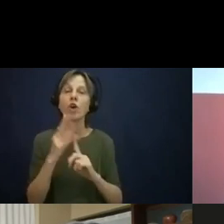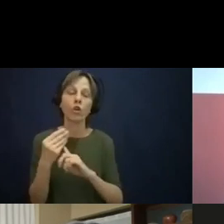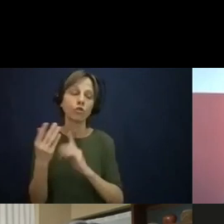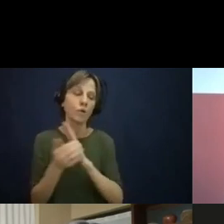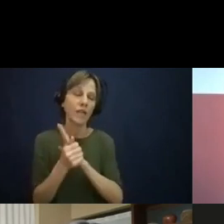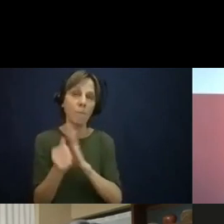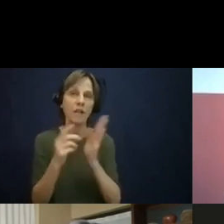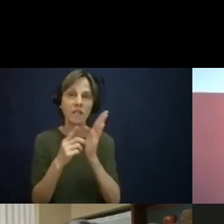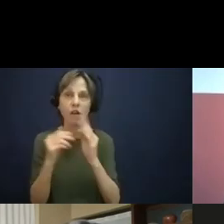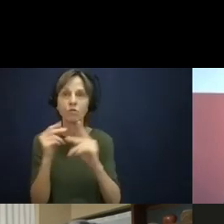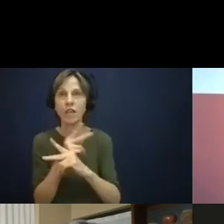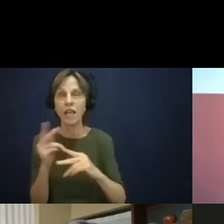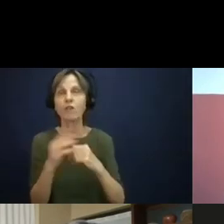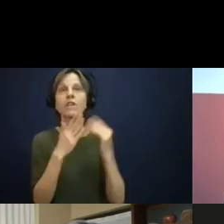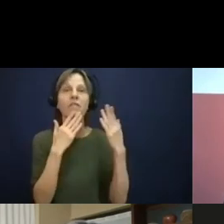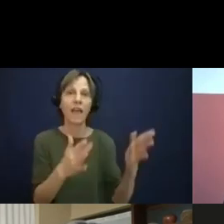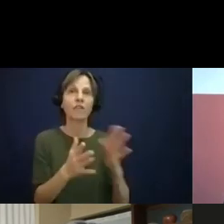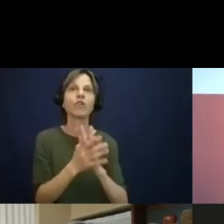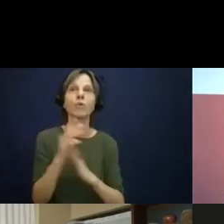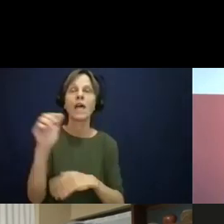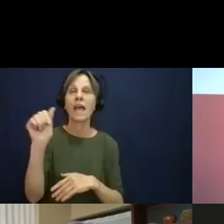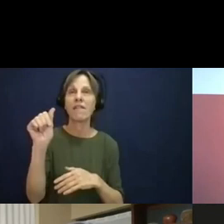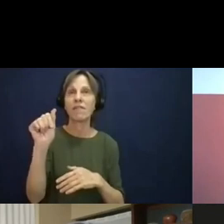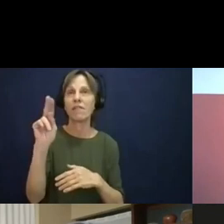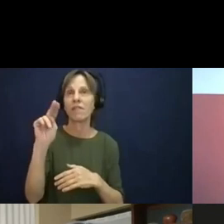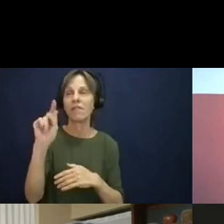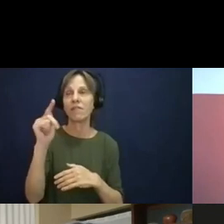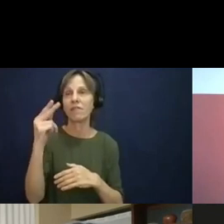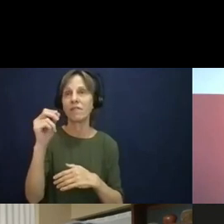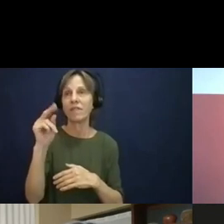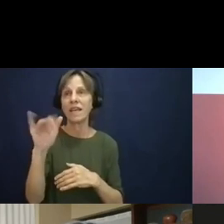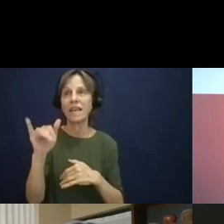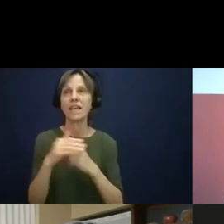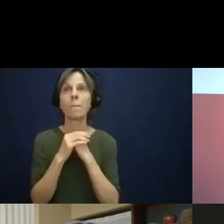care. Thank you. Anthony.